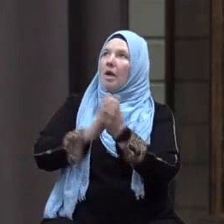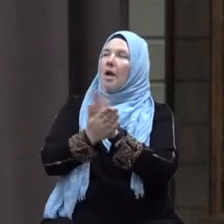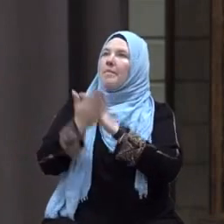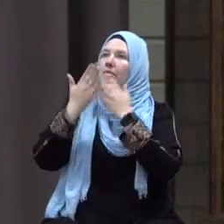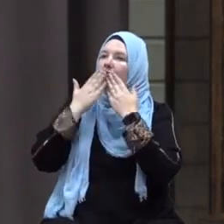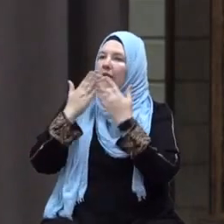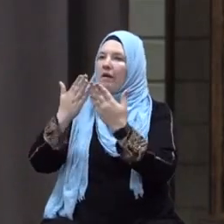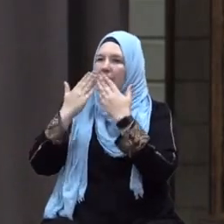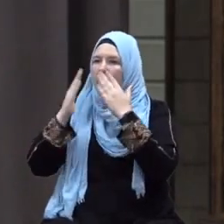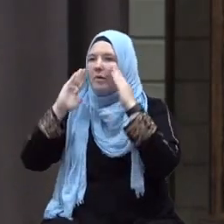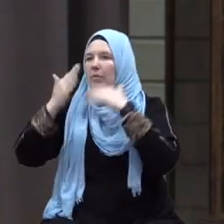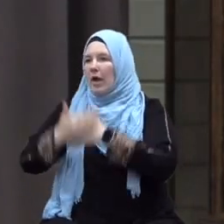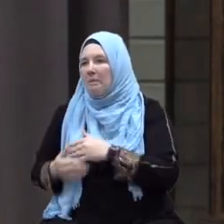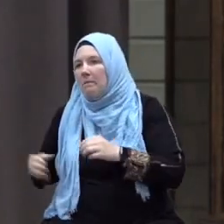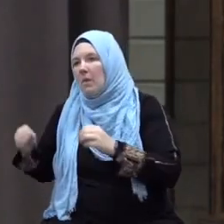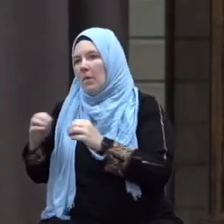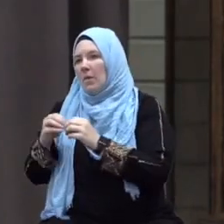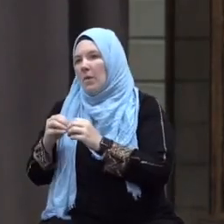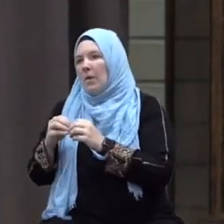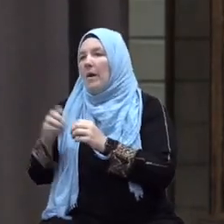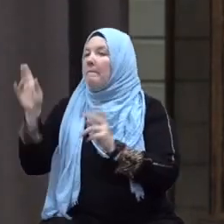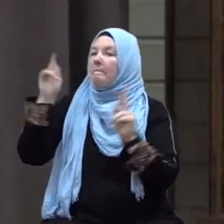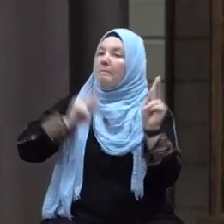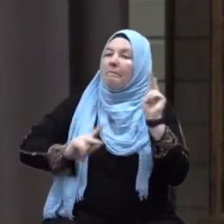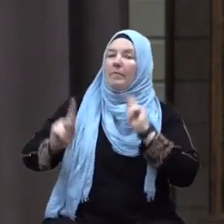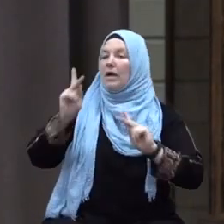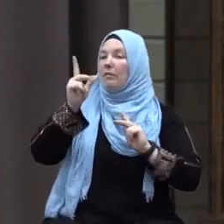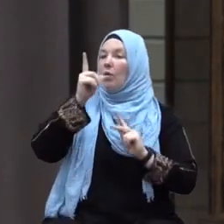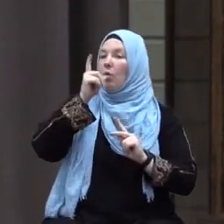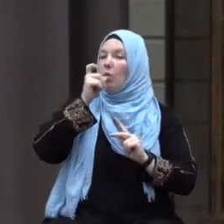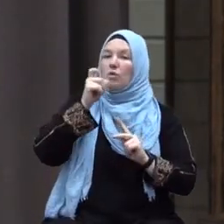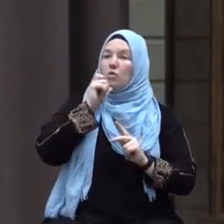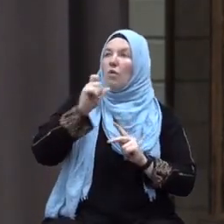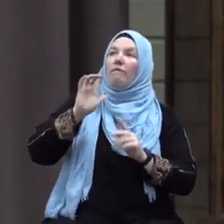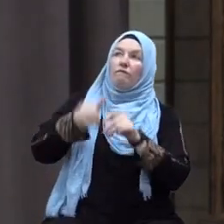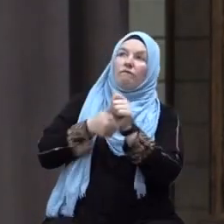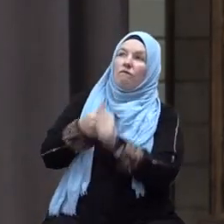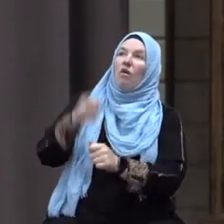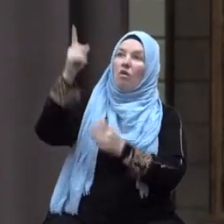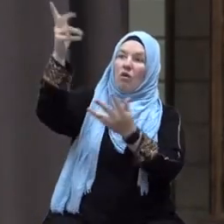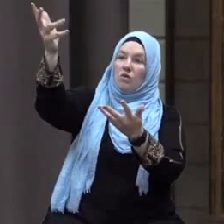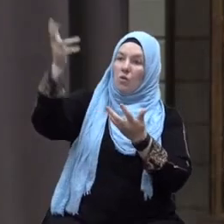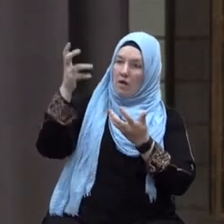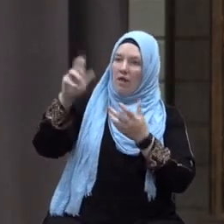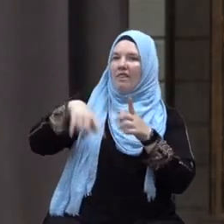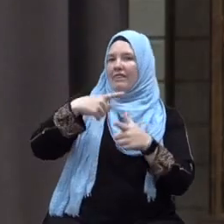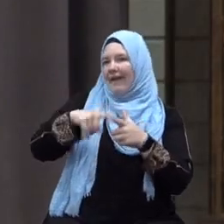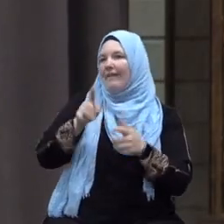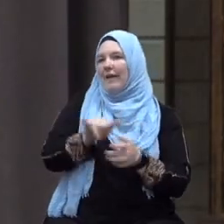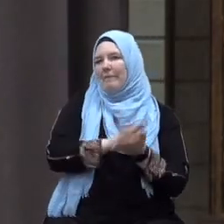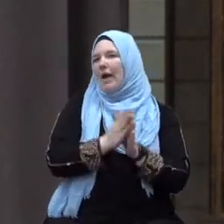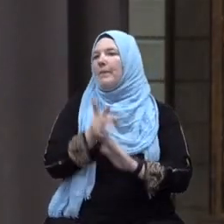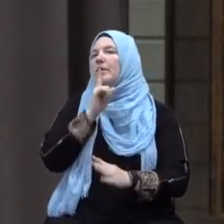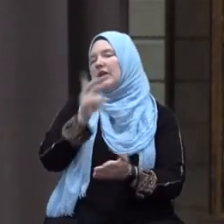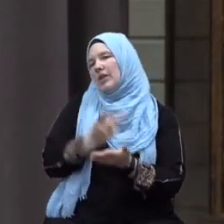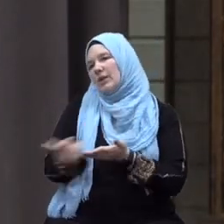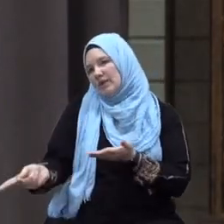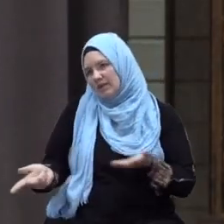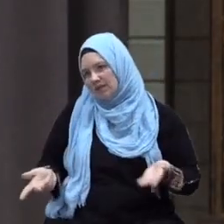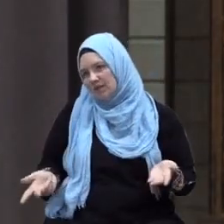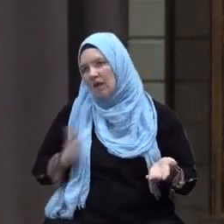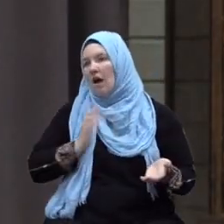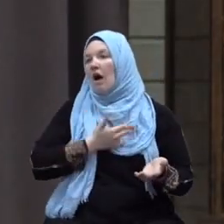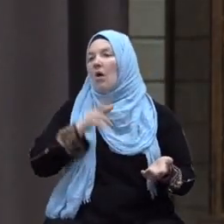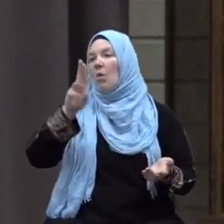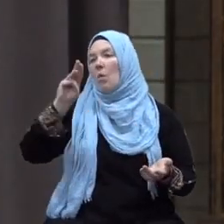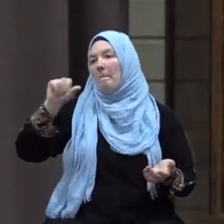go against the will of Allah, they are the real losers. So our ummah could